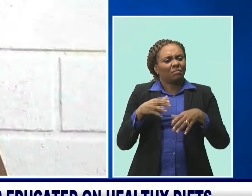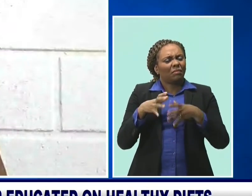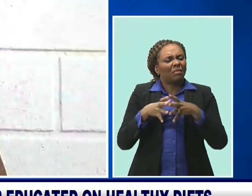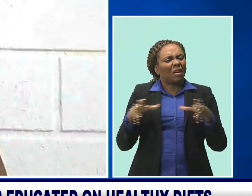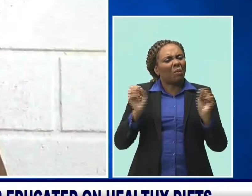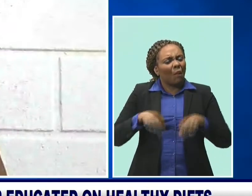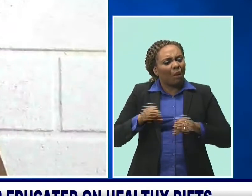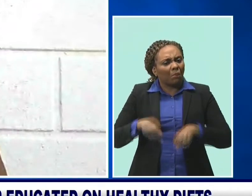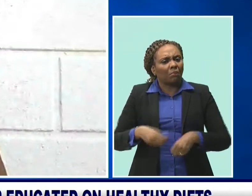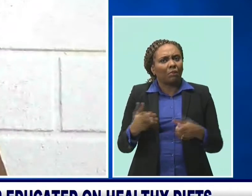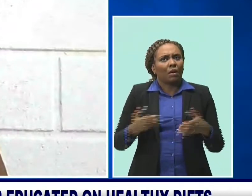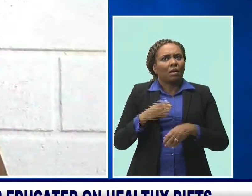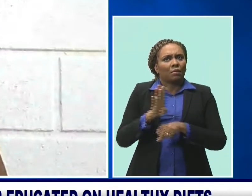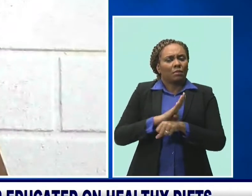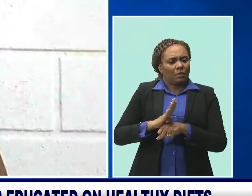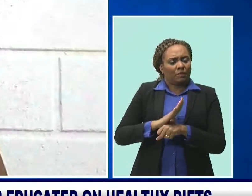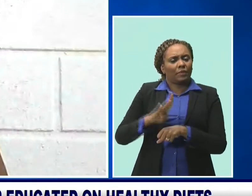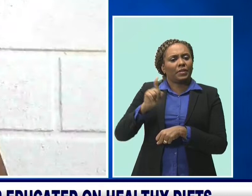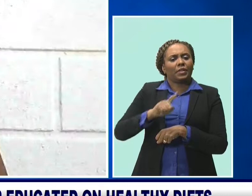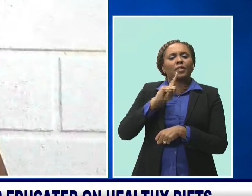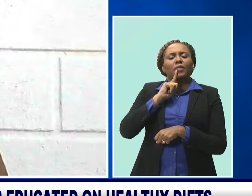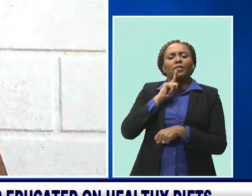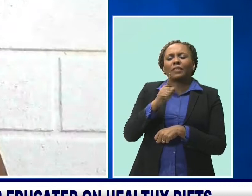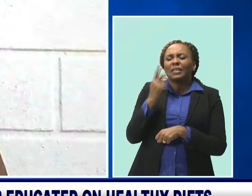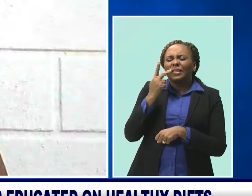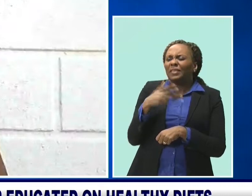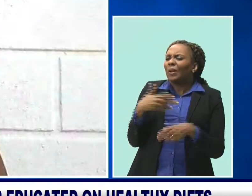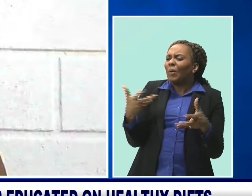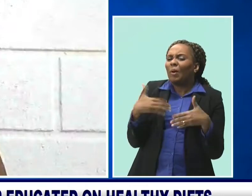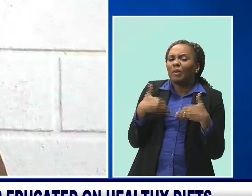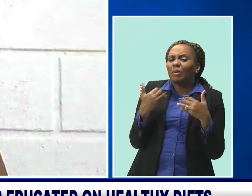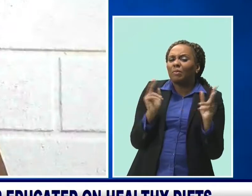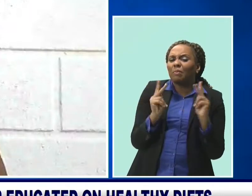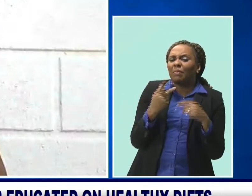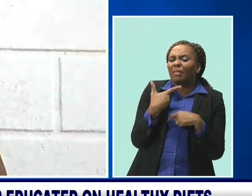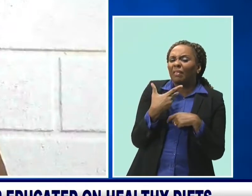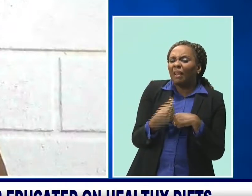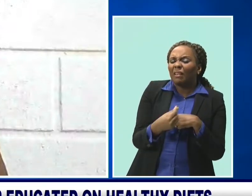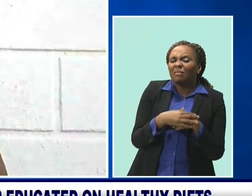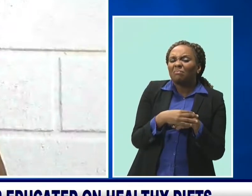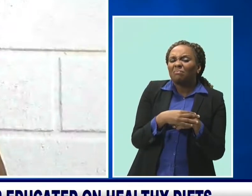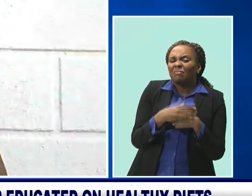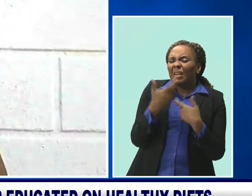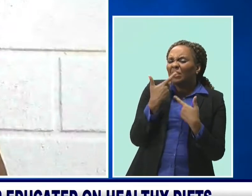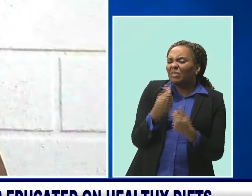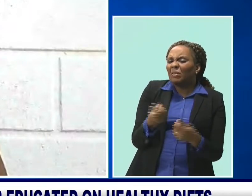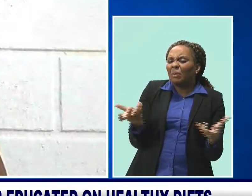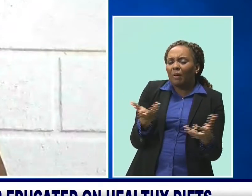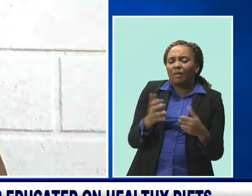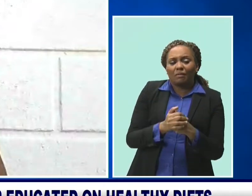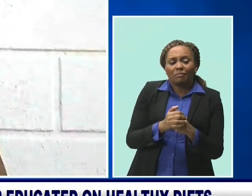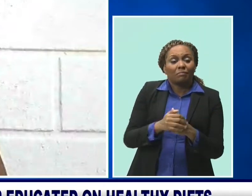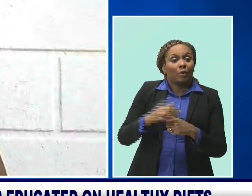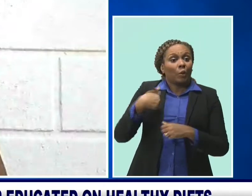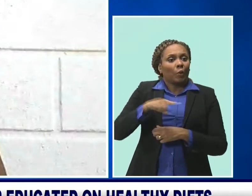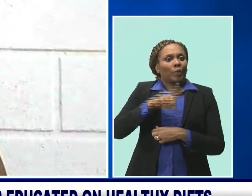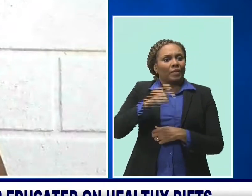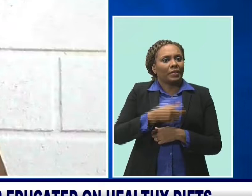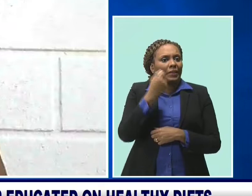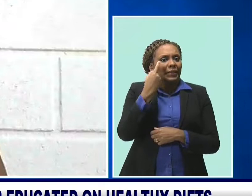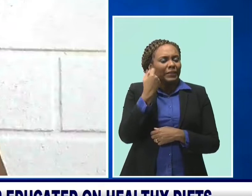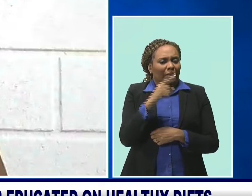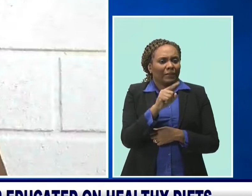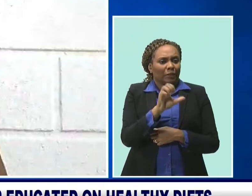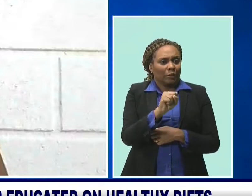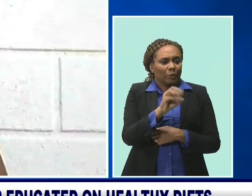just need to tap into what the young people are interested in. We need to utilize social media. We need them to understand that there is money